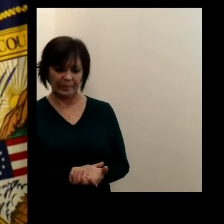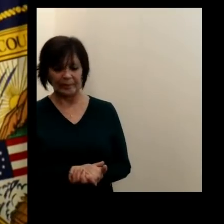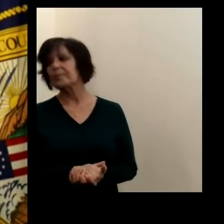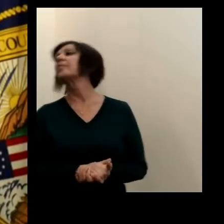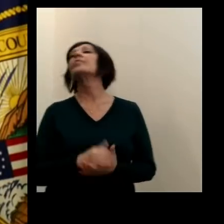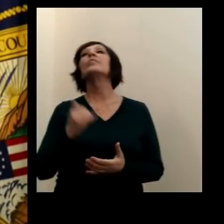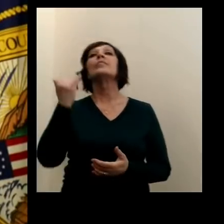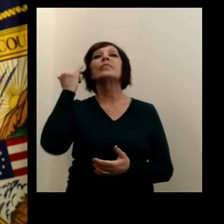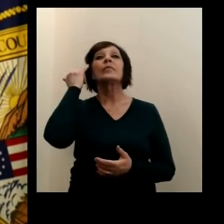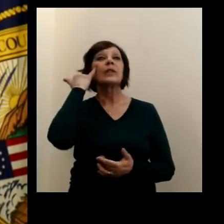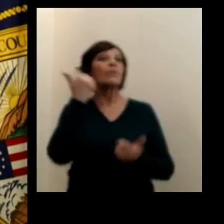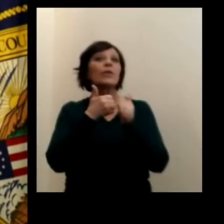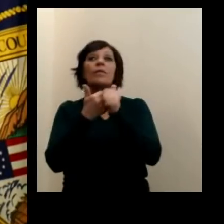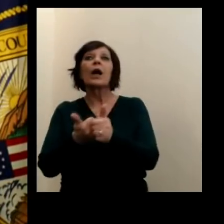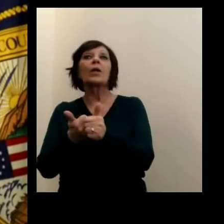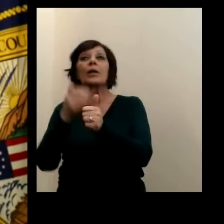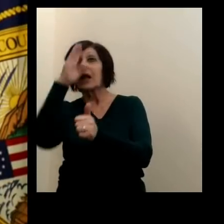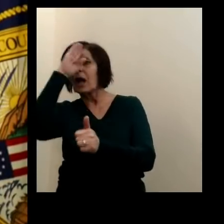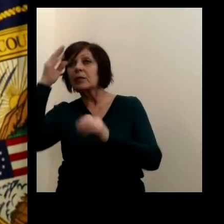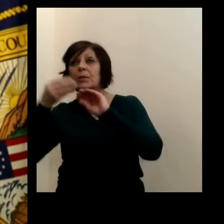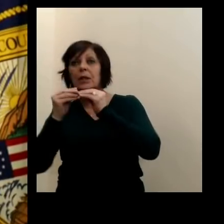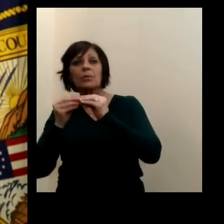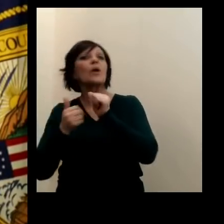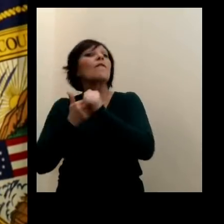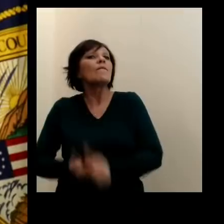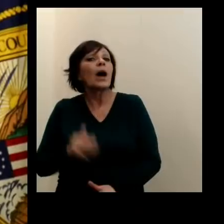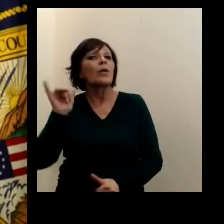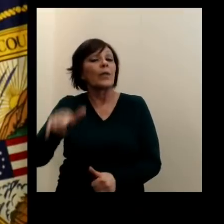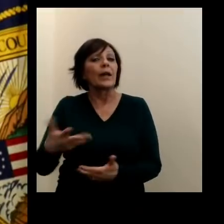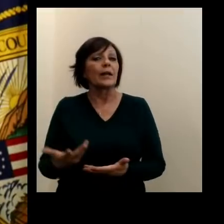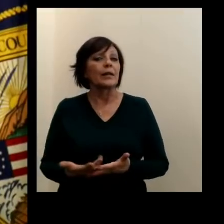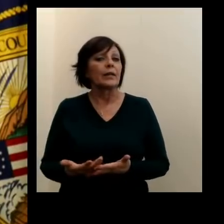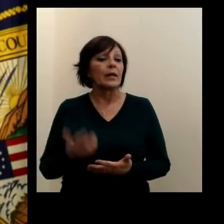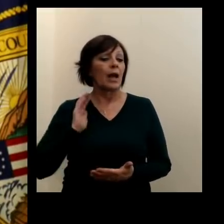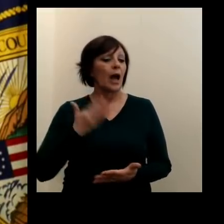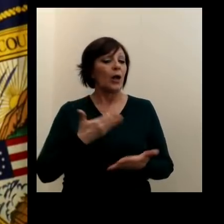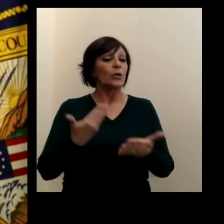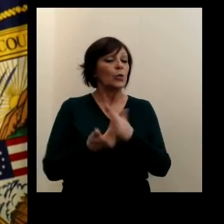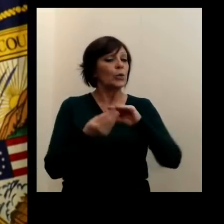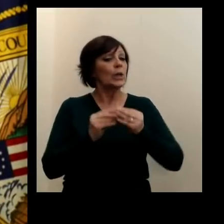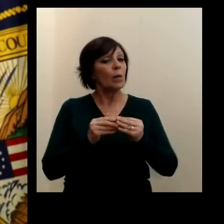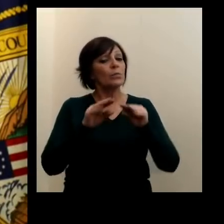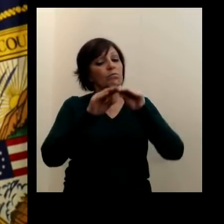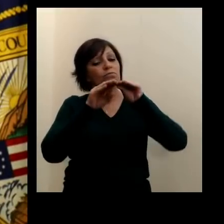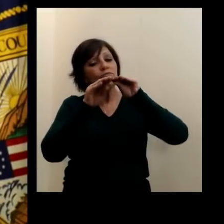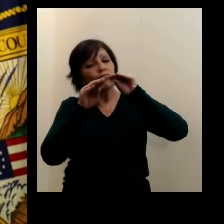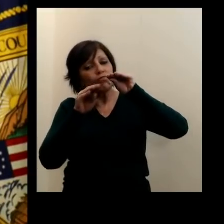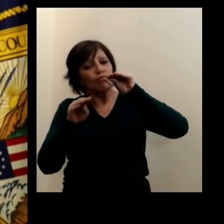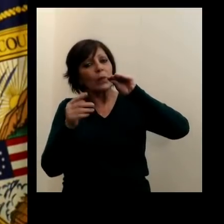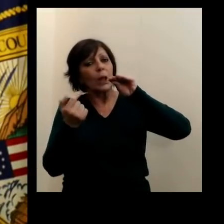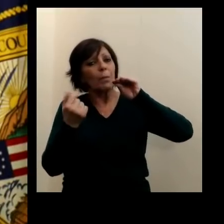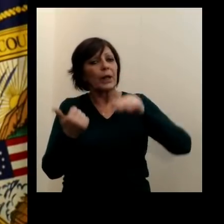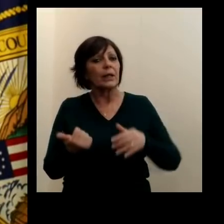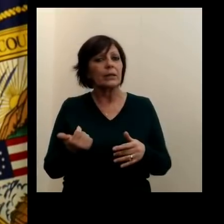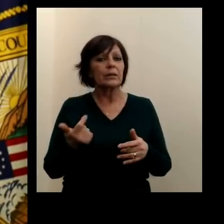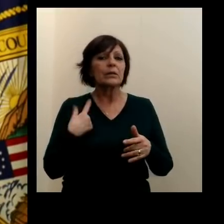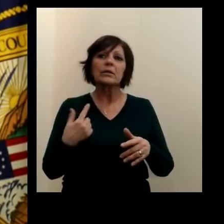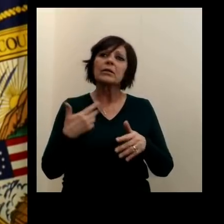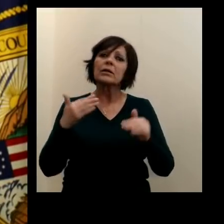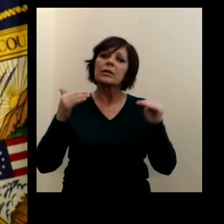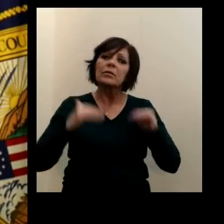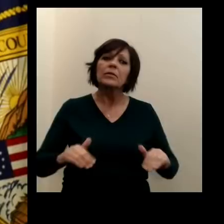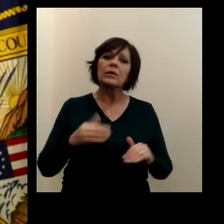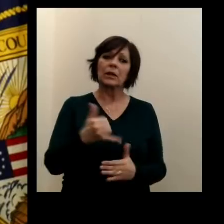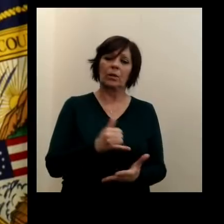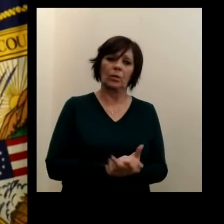new cases and hospitalizations, well, then stick to that standard. Our new cases, we're starting to see a little reduction with regards to the percentage